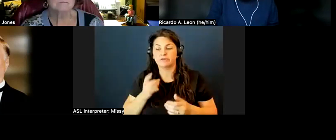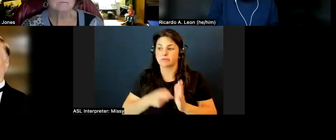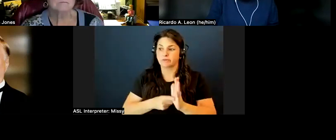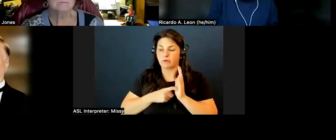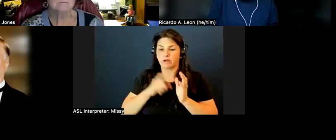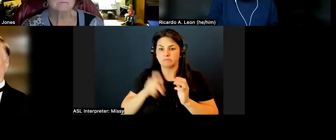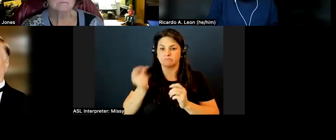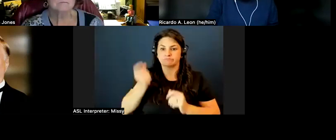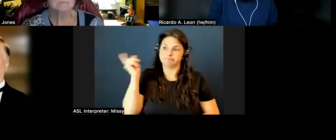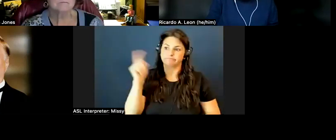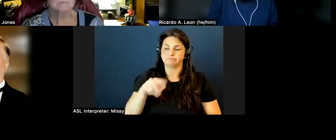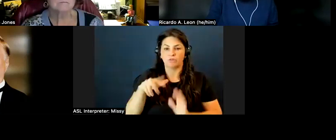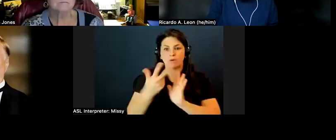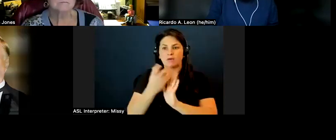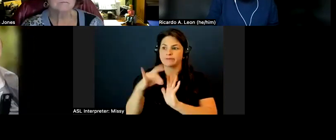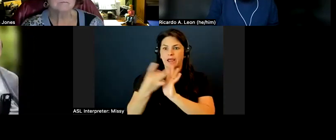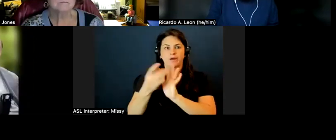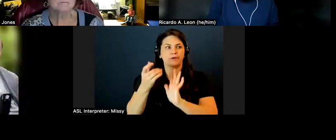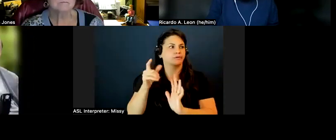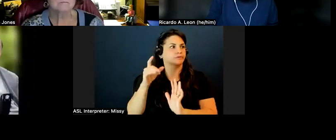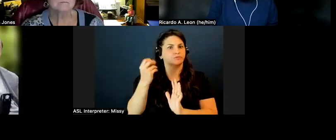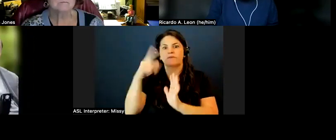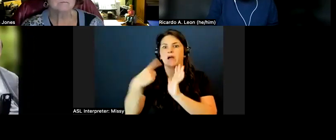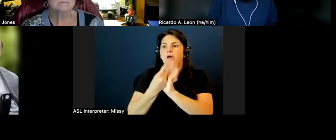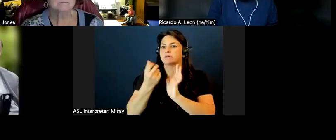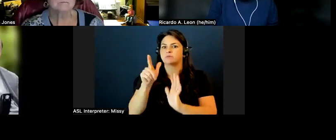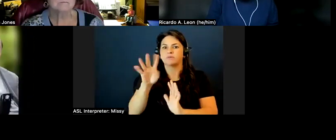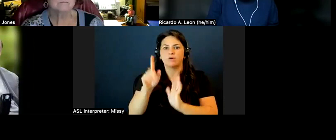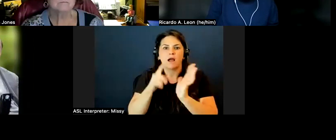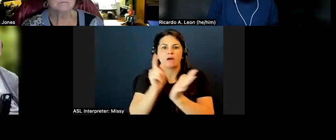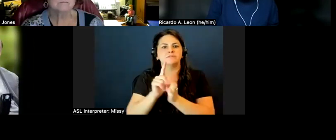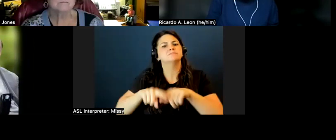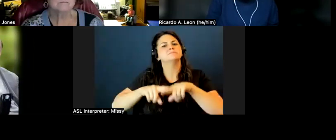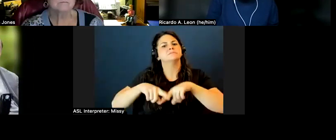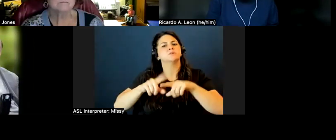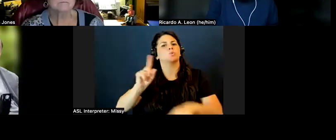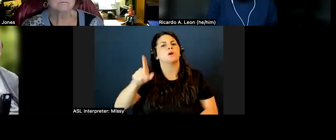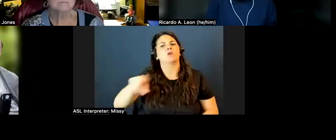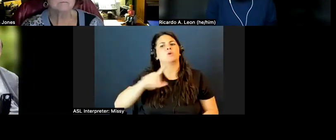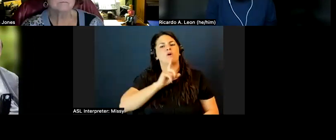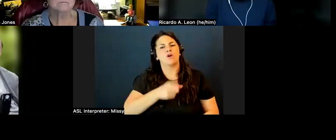3 hours, 8 hours, 12 hours, or 24, depending on where you are. And